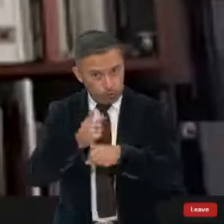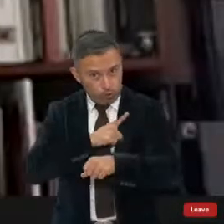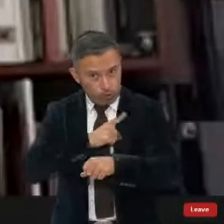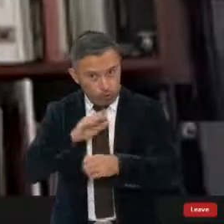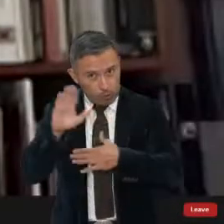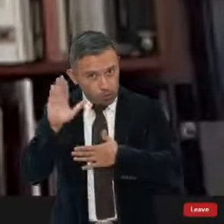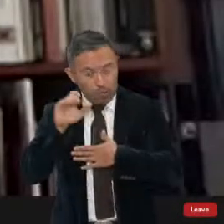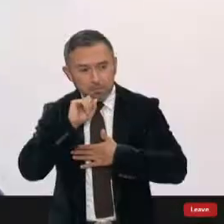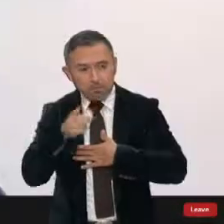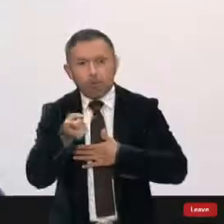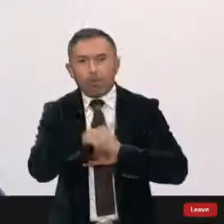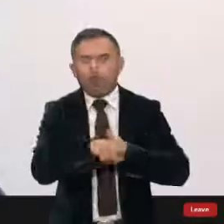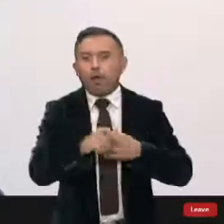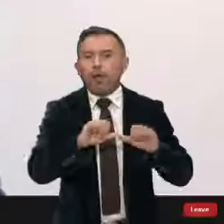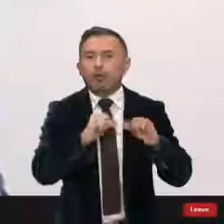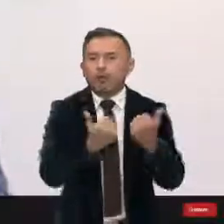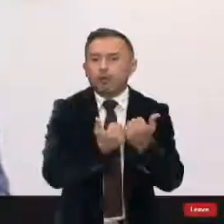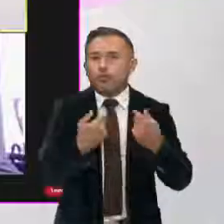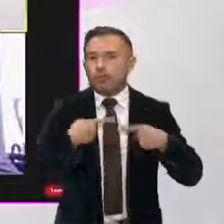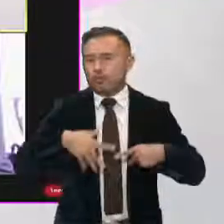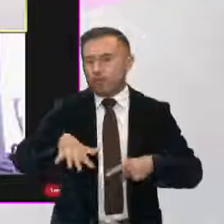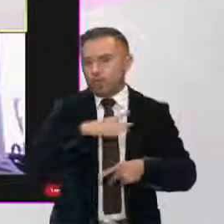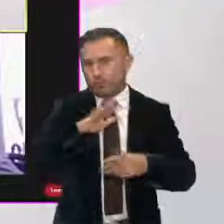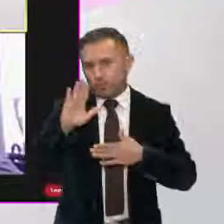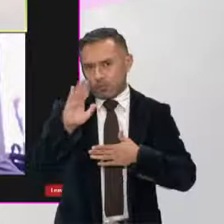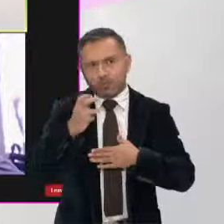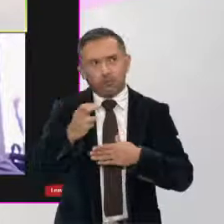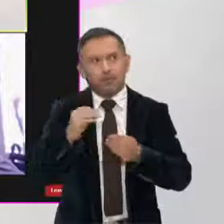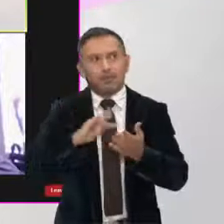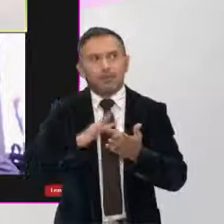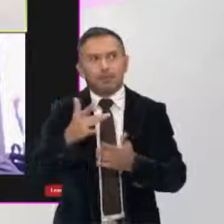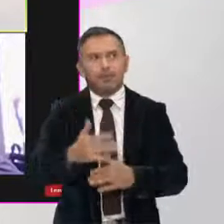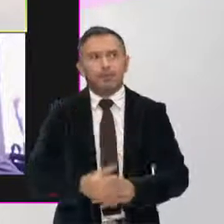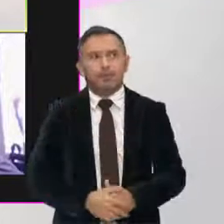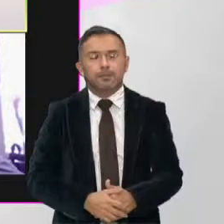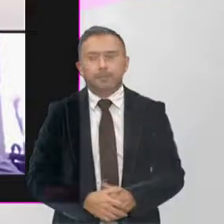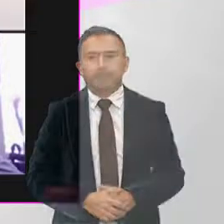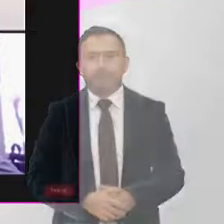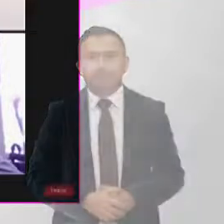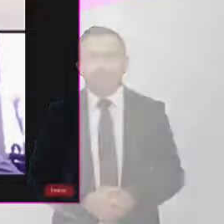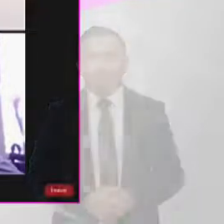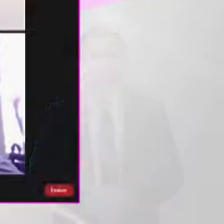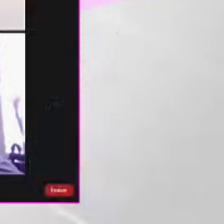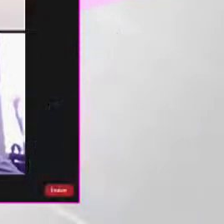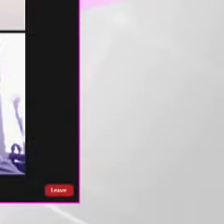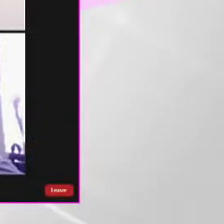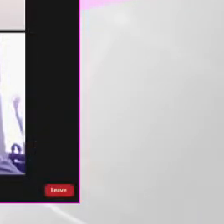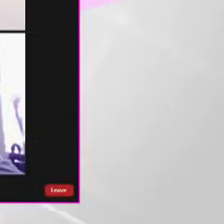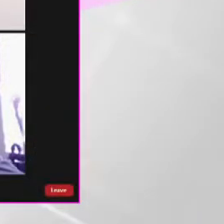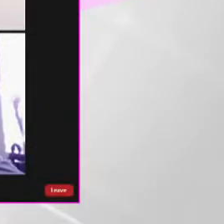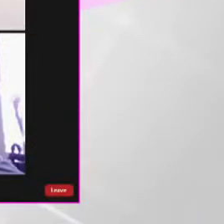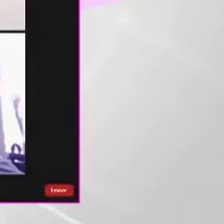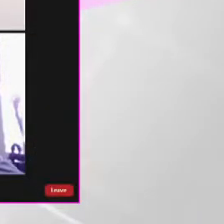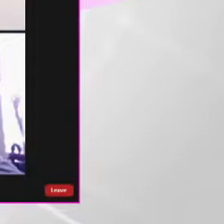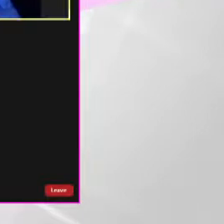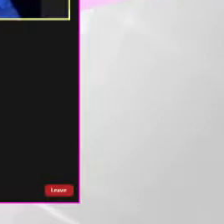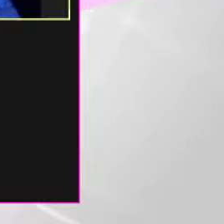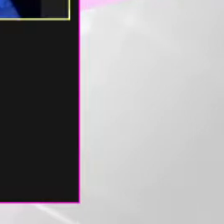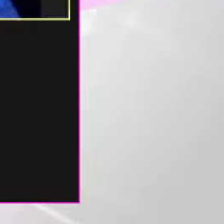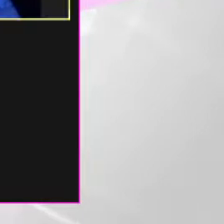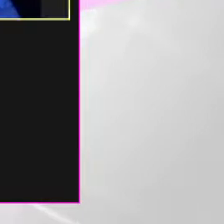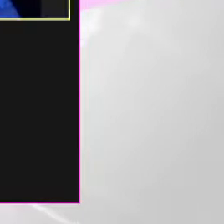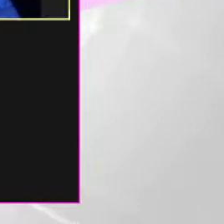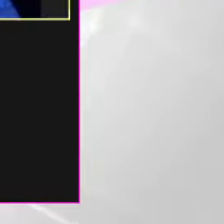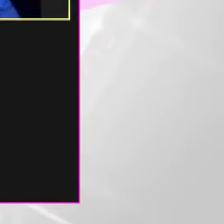but also from the social and citizen sectors. Thank you very much. Thank you very